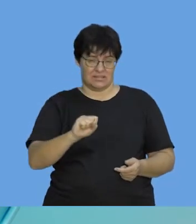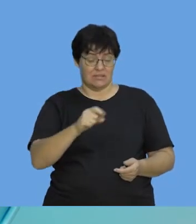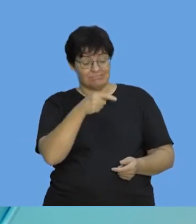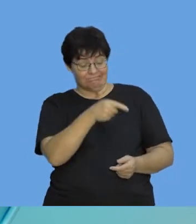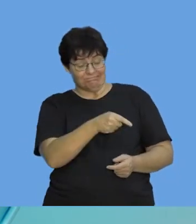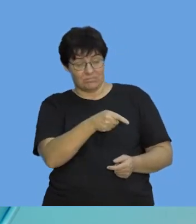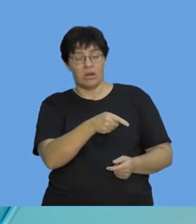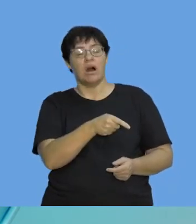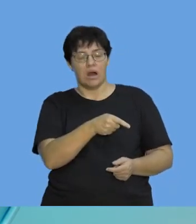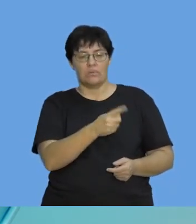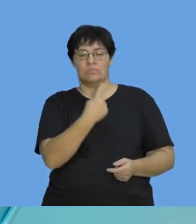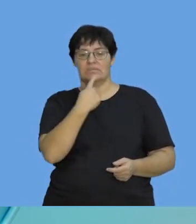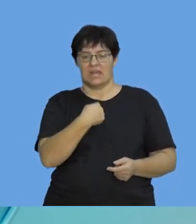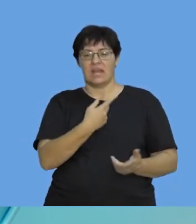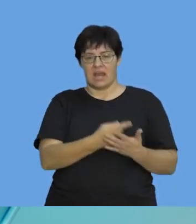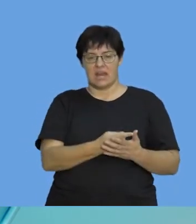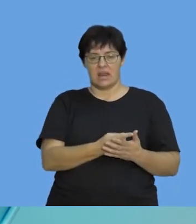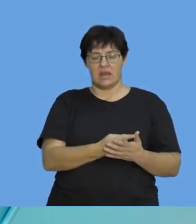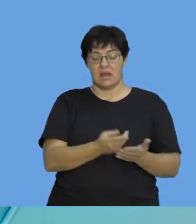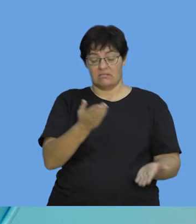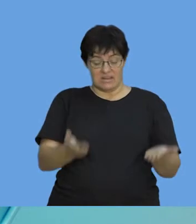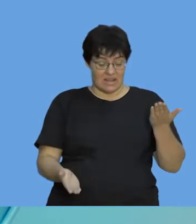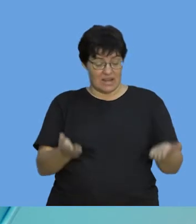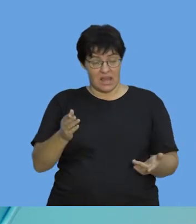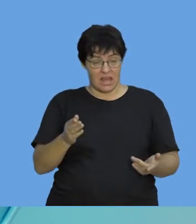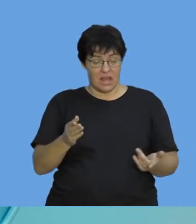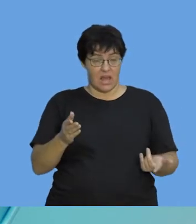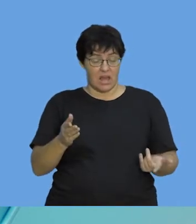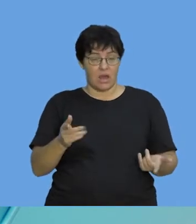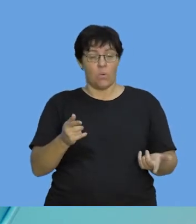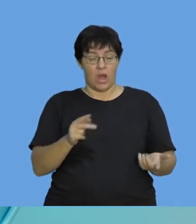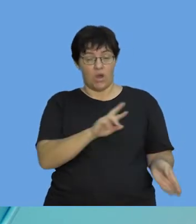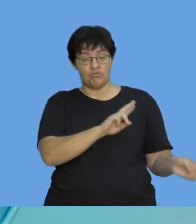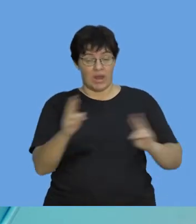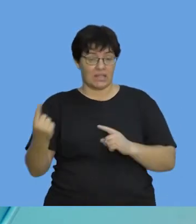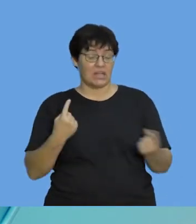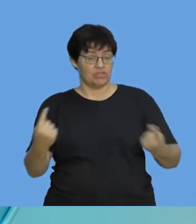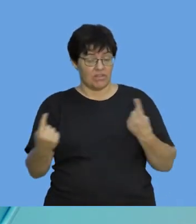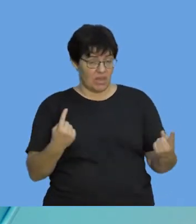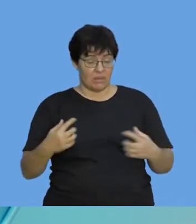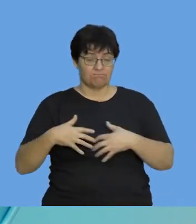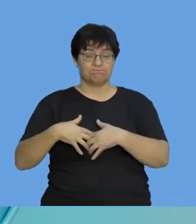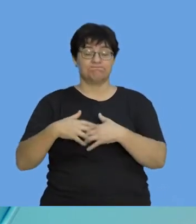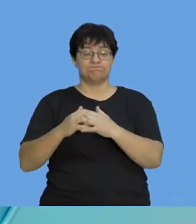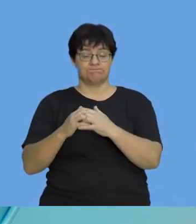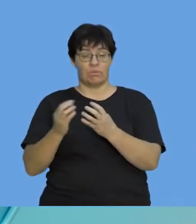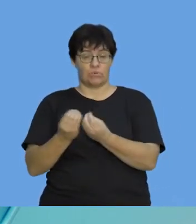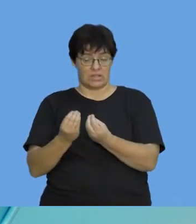that the stoichiometric ratio in which these substances react with each other to form the product